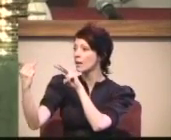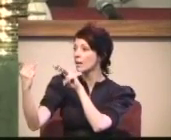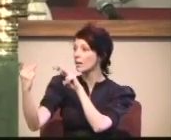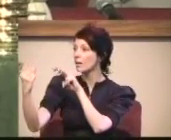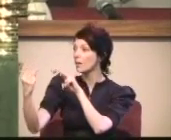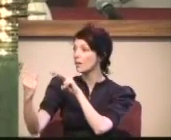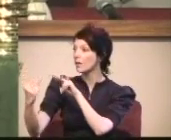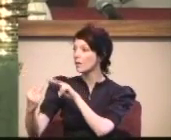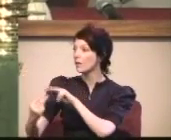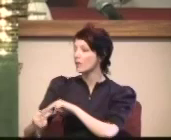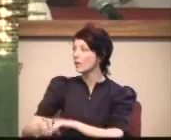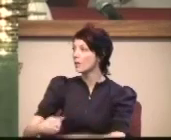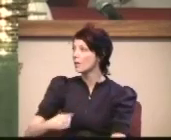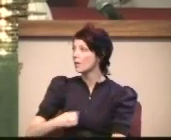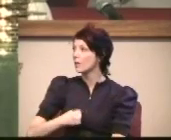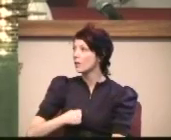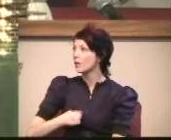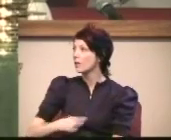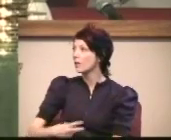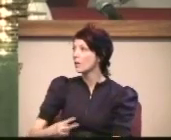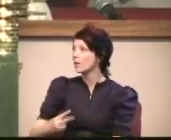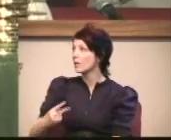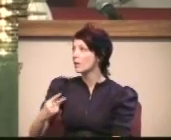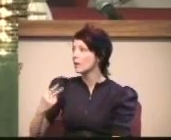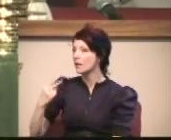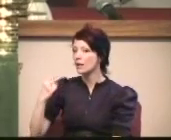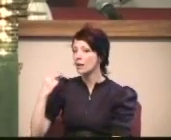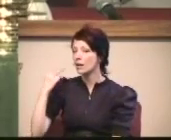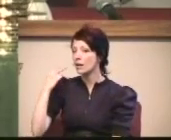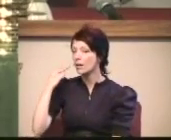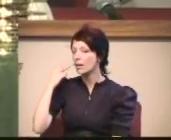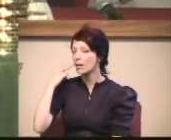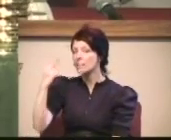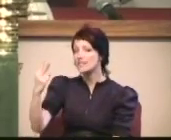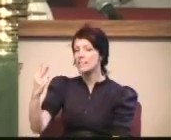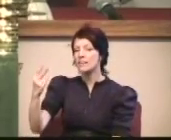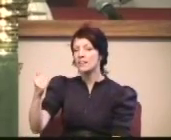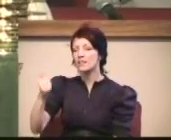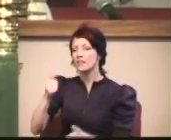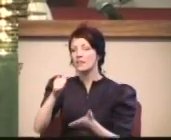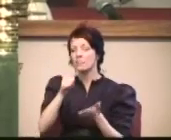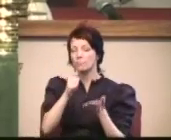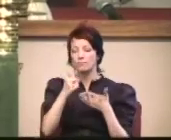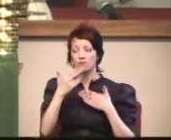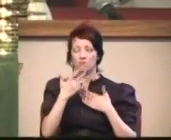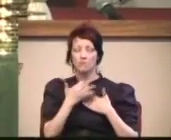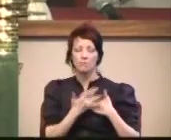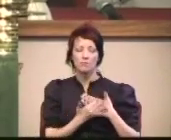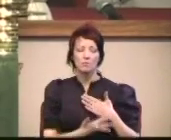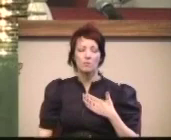I see no stain on you, my